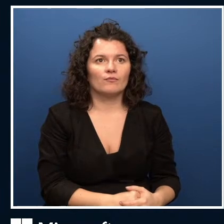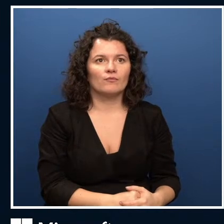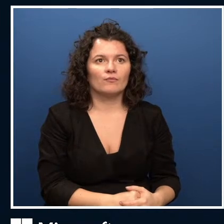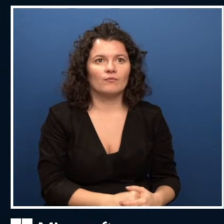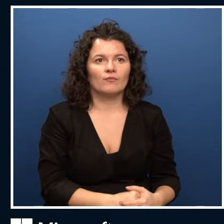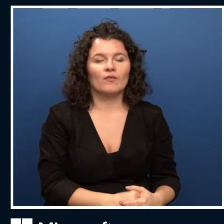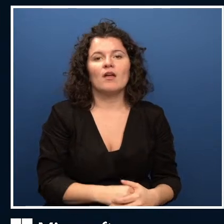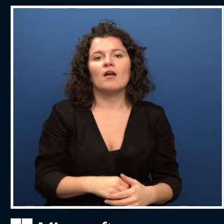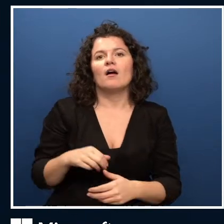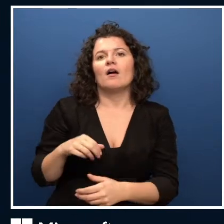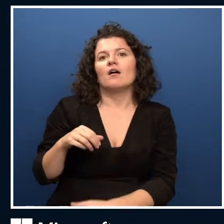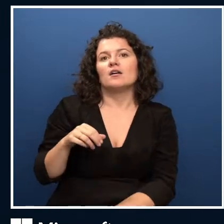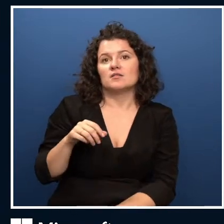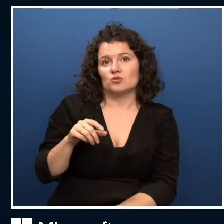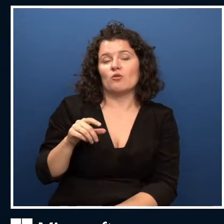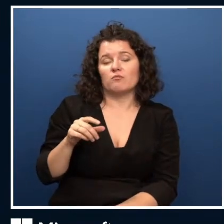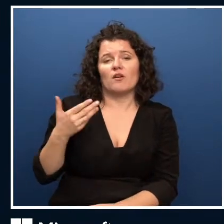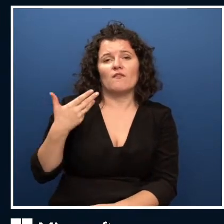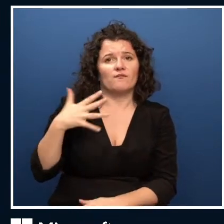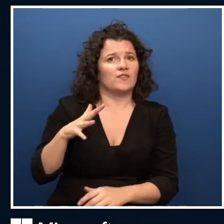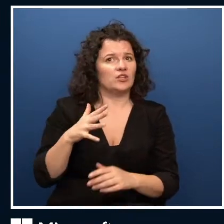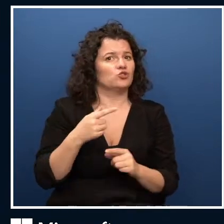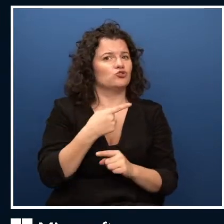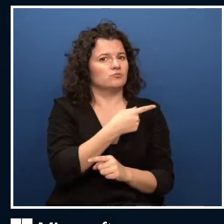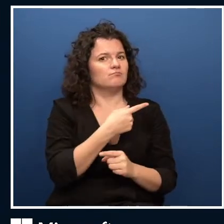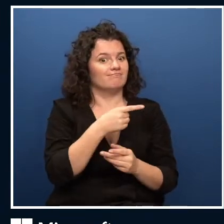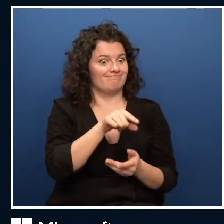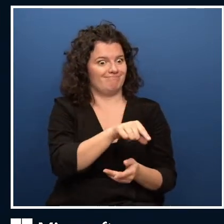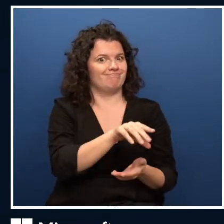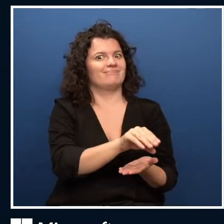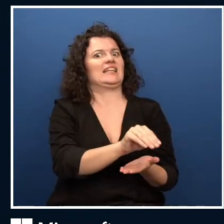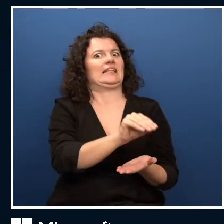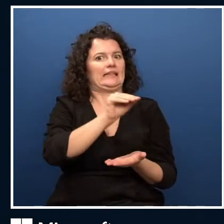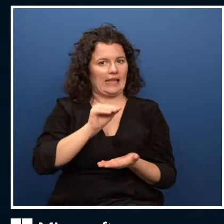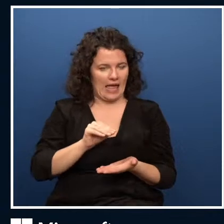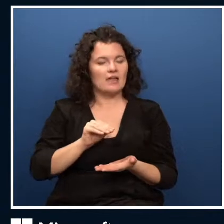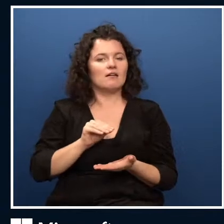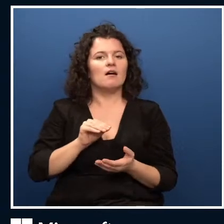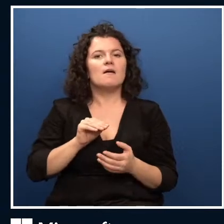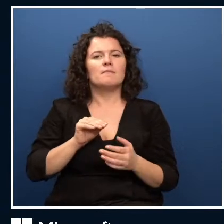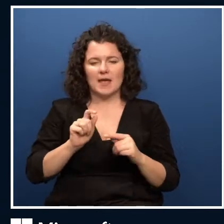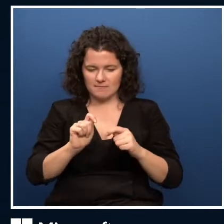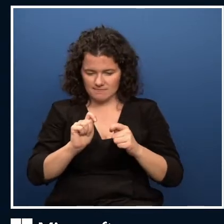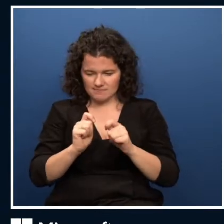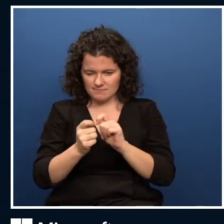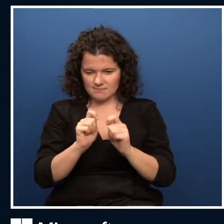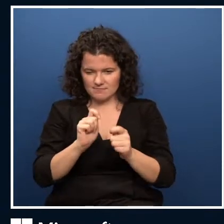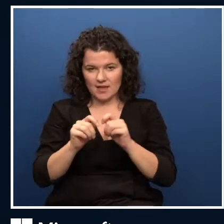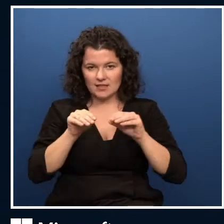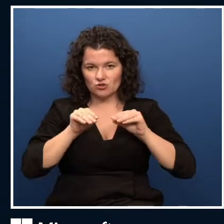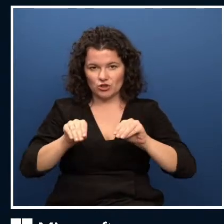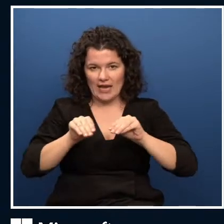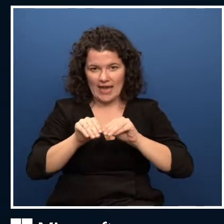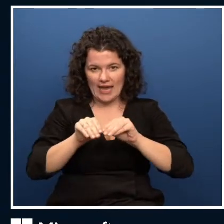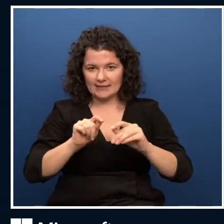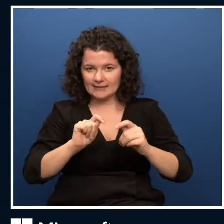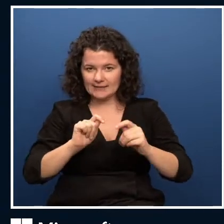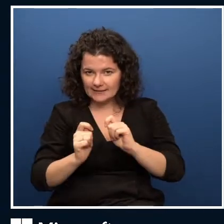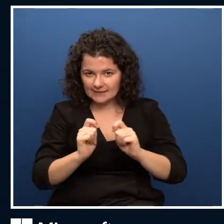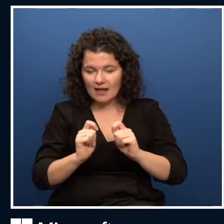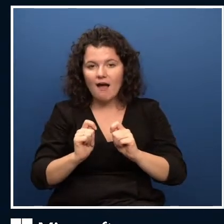TensorFlow, is used as the base and this fine-tuned It is also fine-tuned to improve